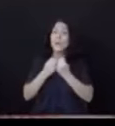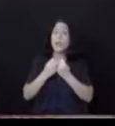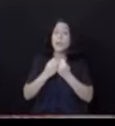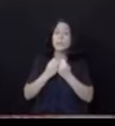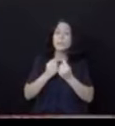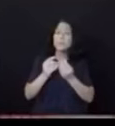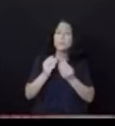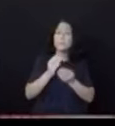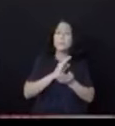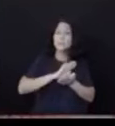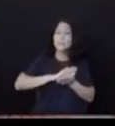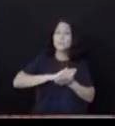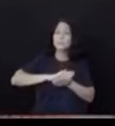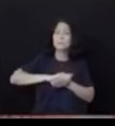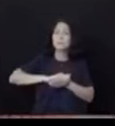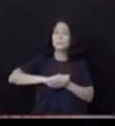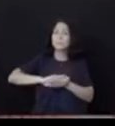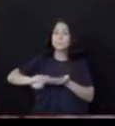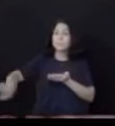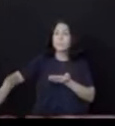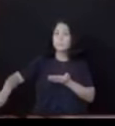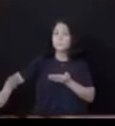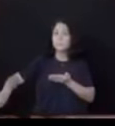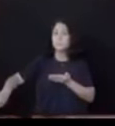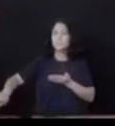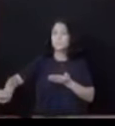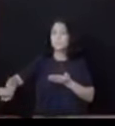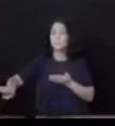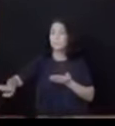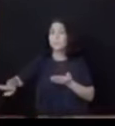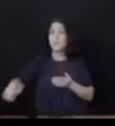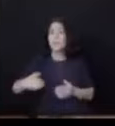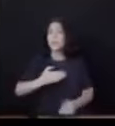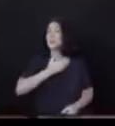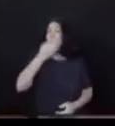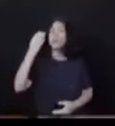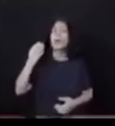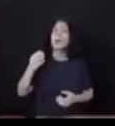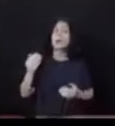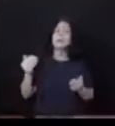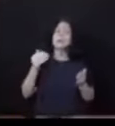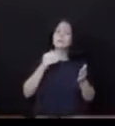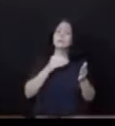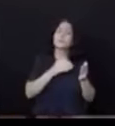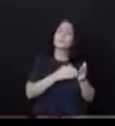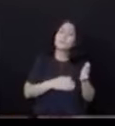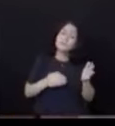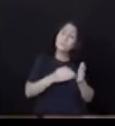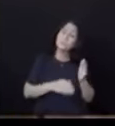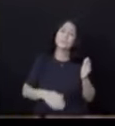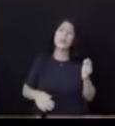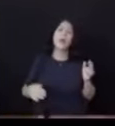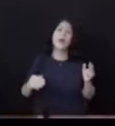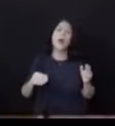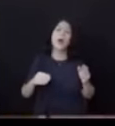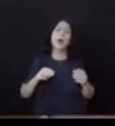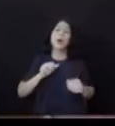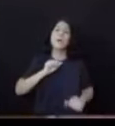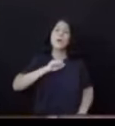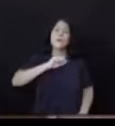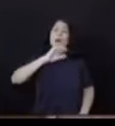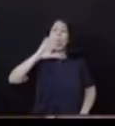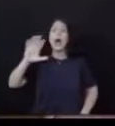from the face of the earth the cries of millions of Africans stolen from their